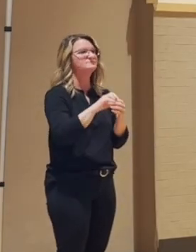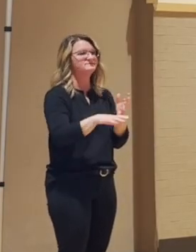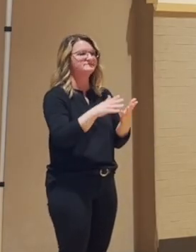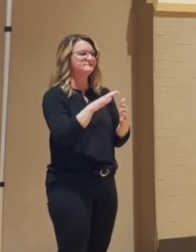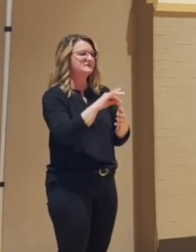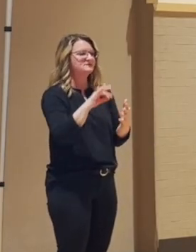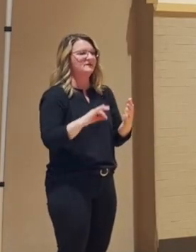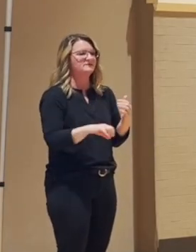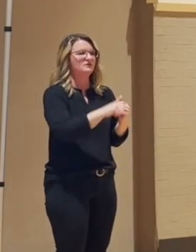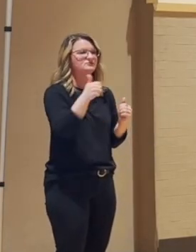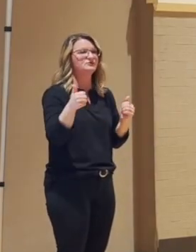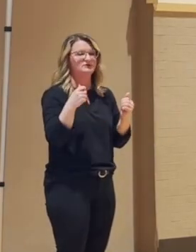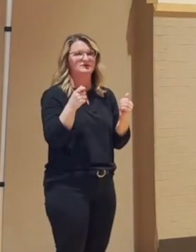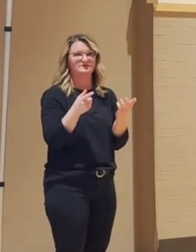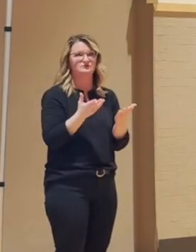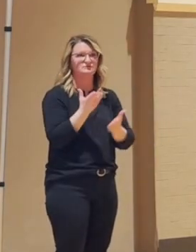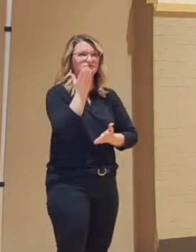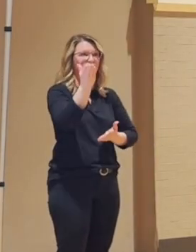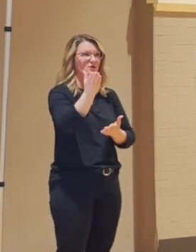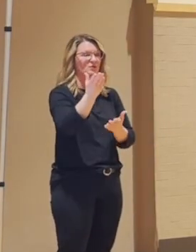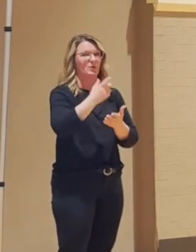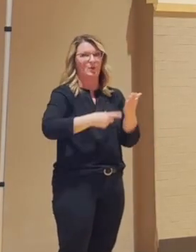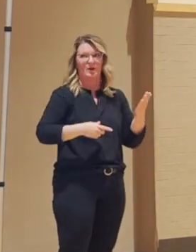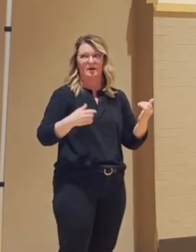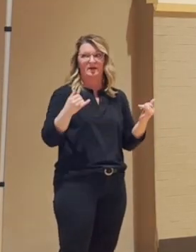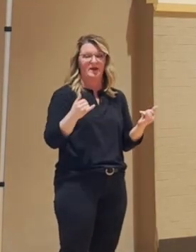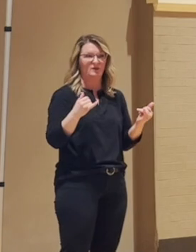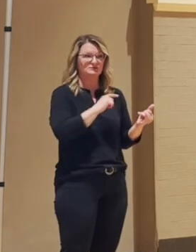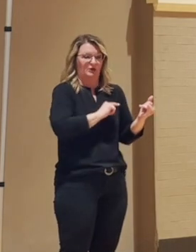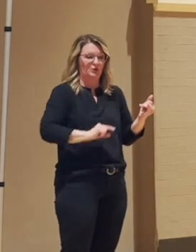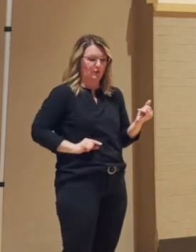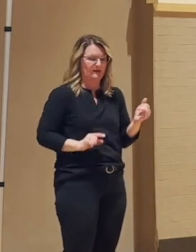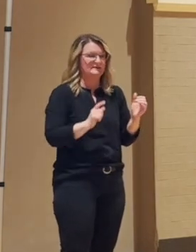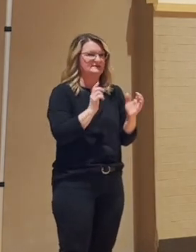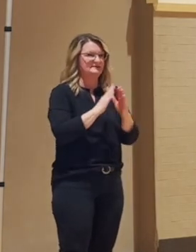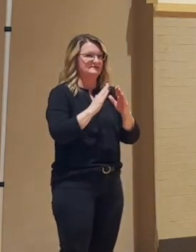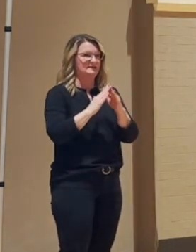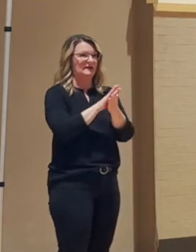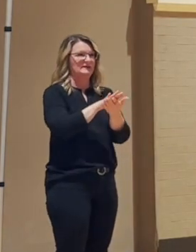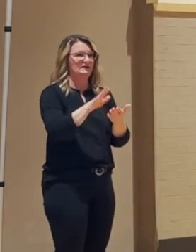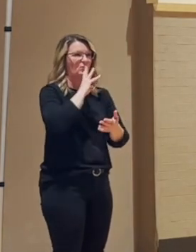move forward with our what is now Queen City Clean Waters.